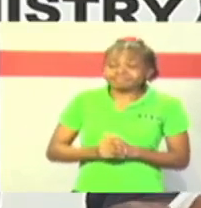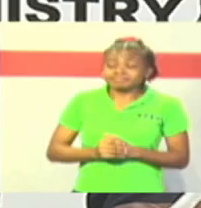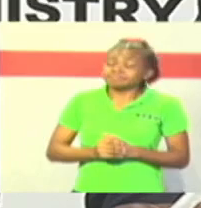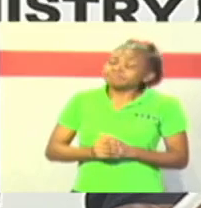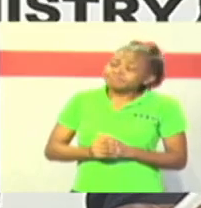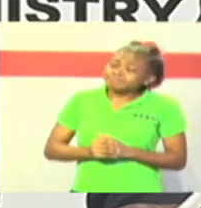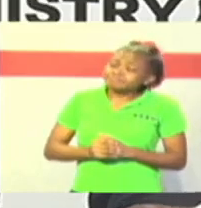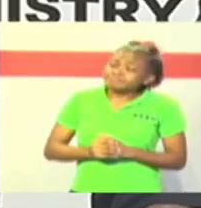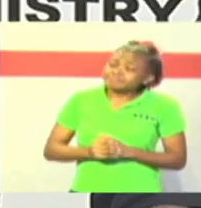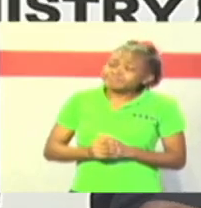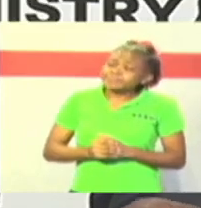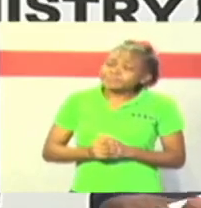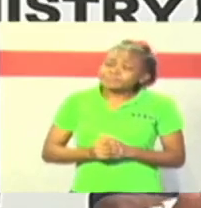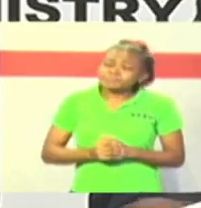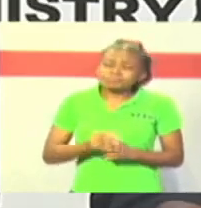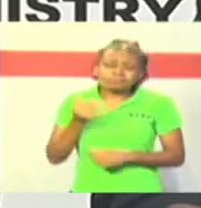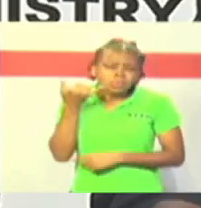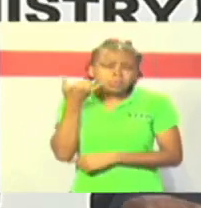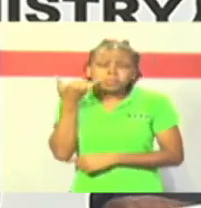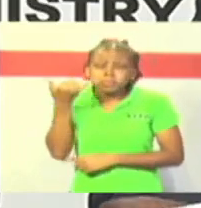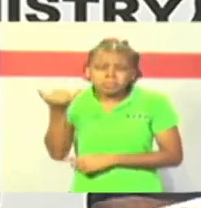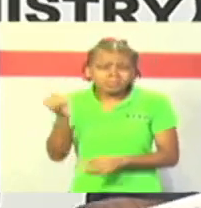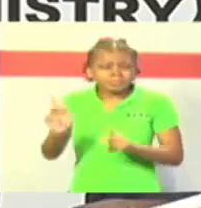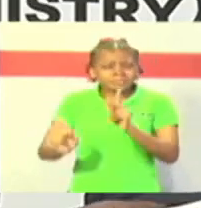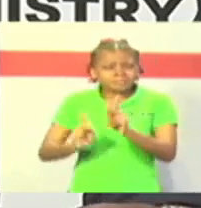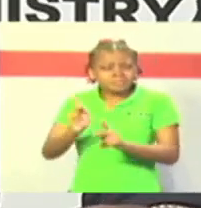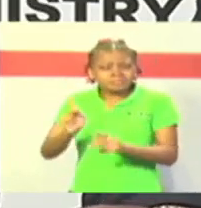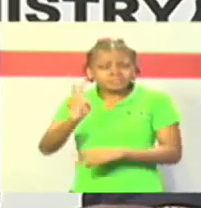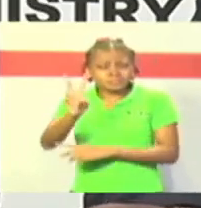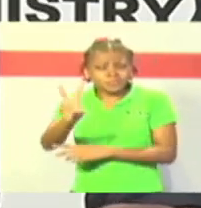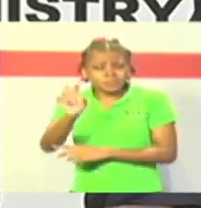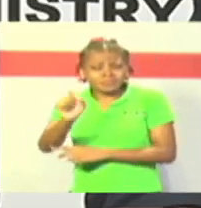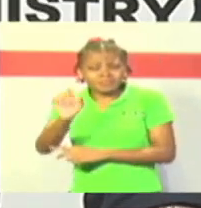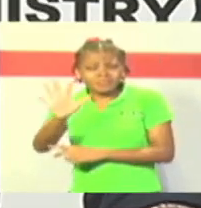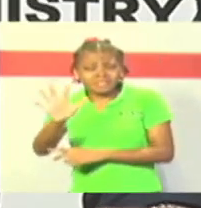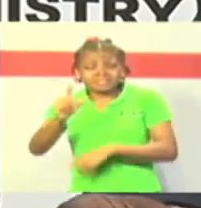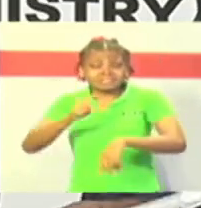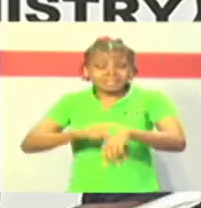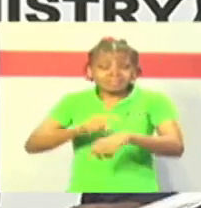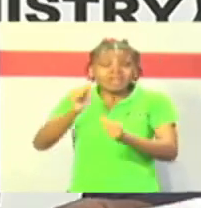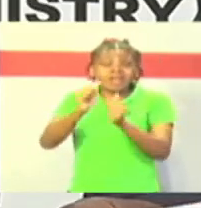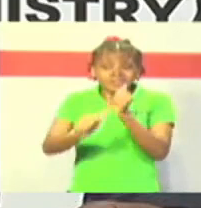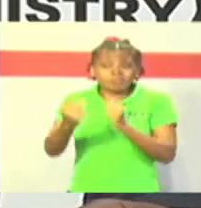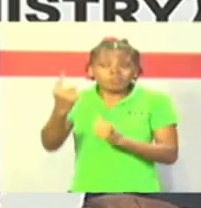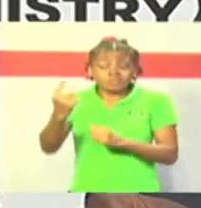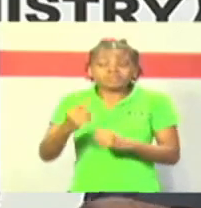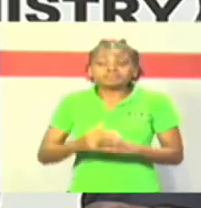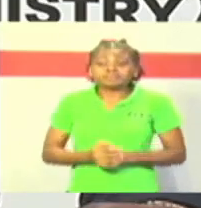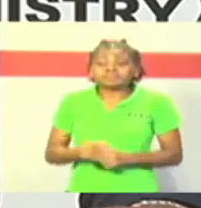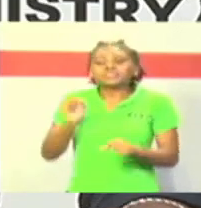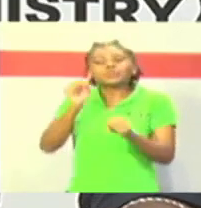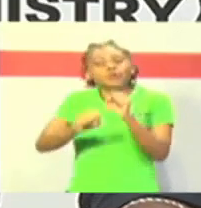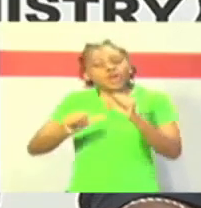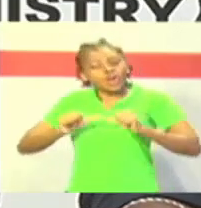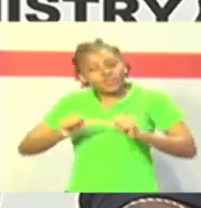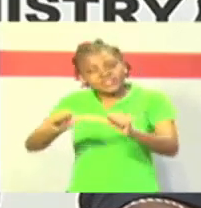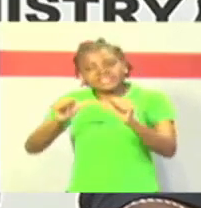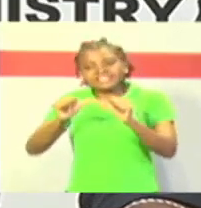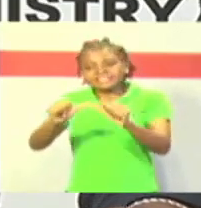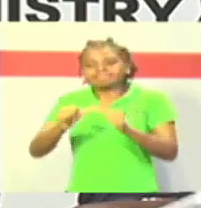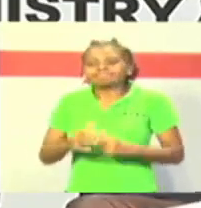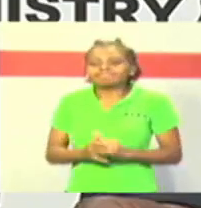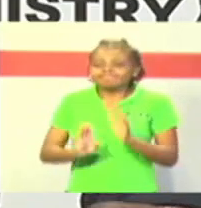they've been called at least 2.5 times. In addition to that, we continue to build